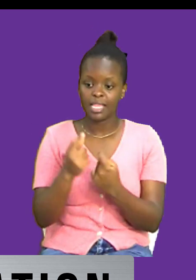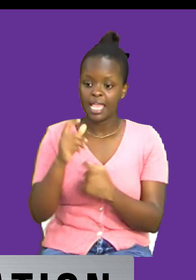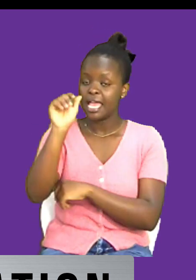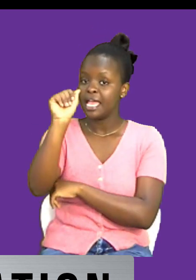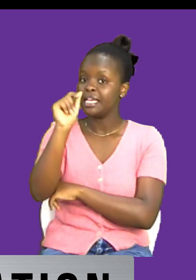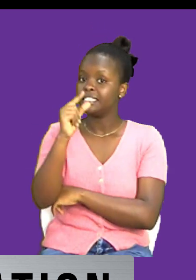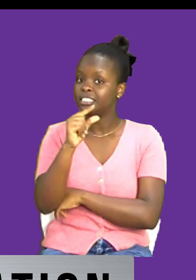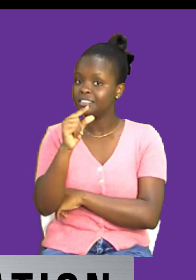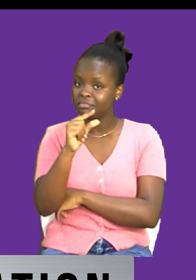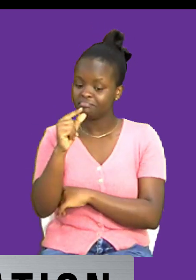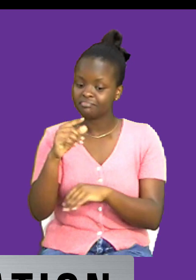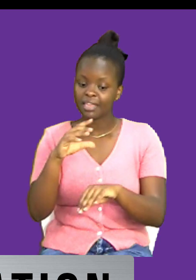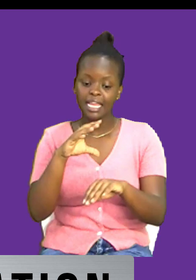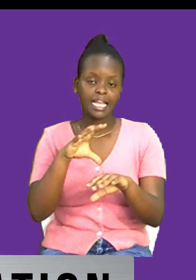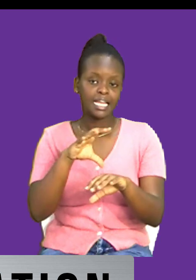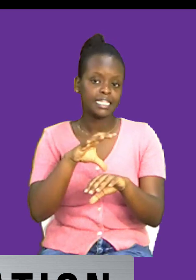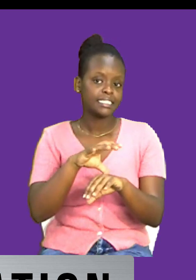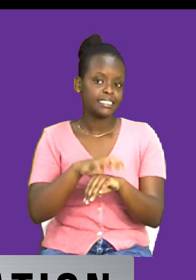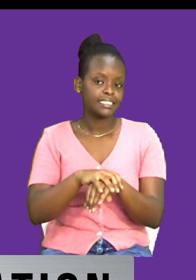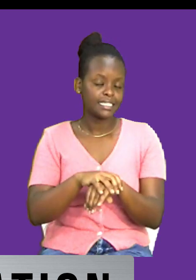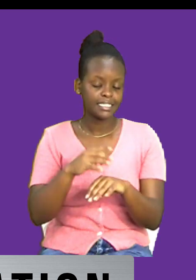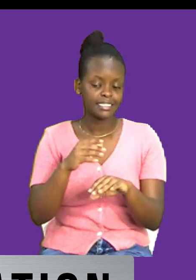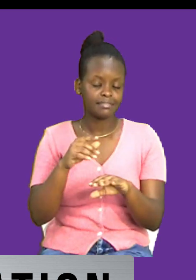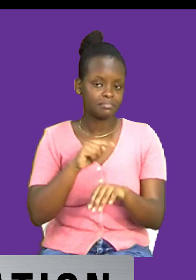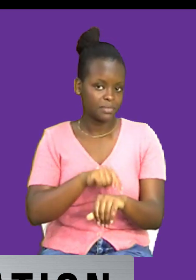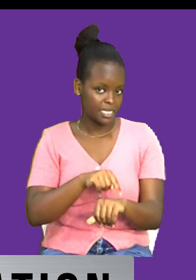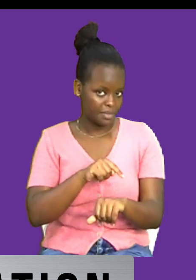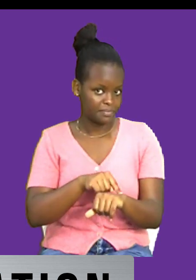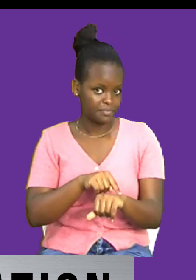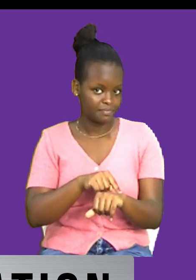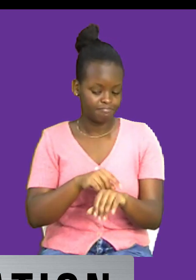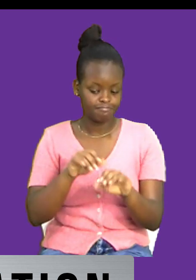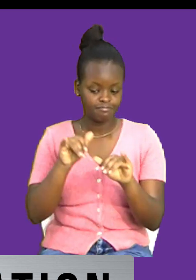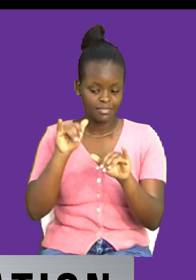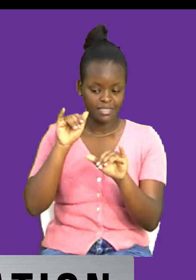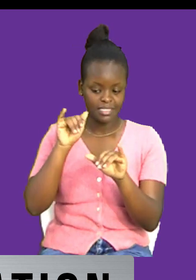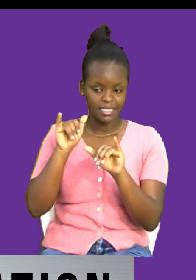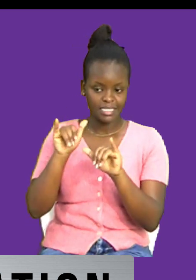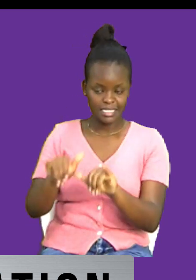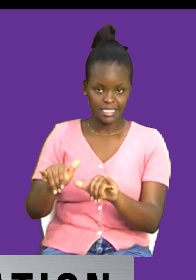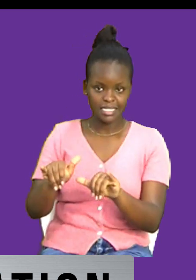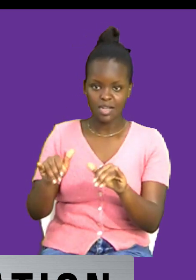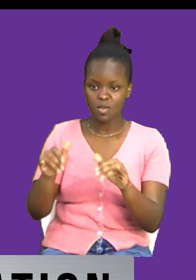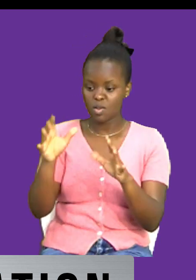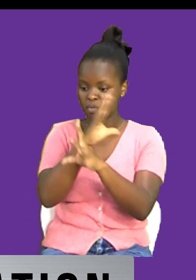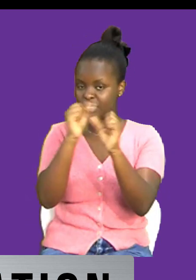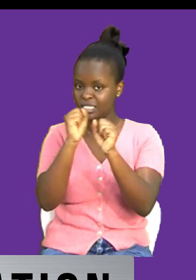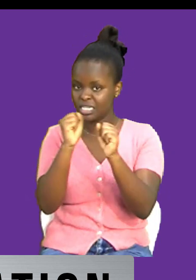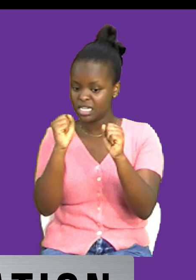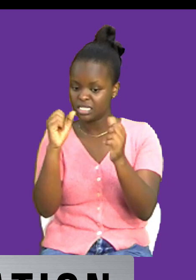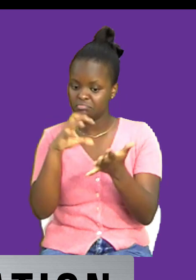time and puts a team together and basically goes and sits with the president on the matters of judicial